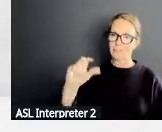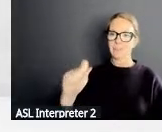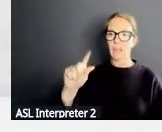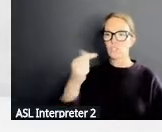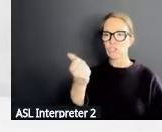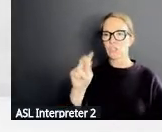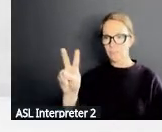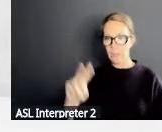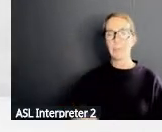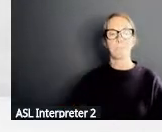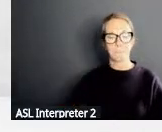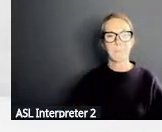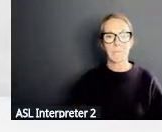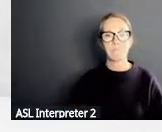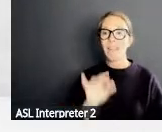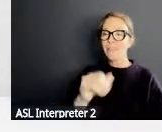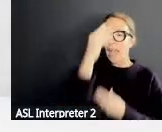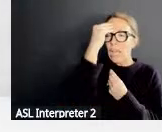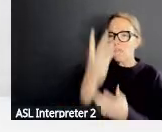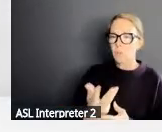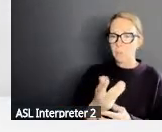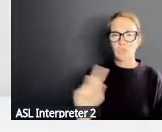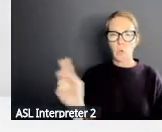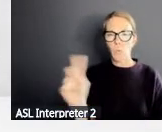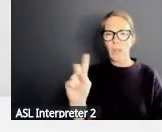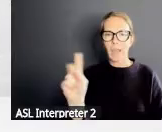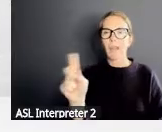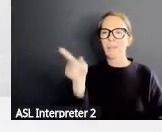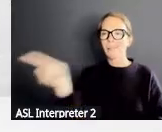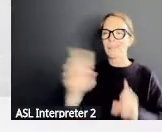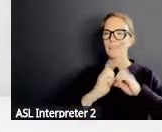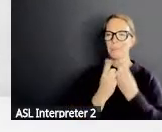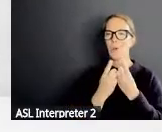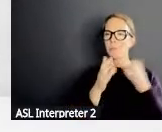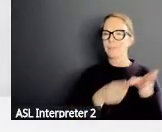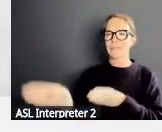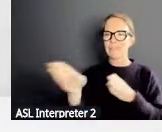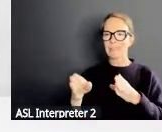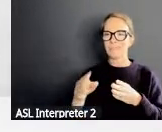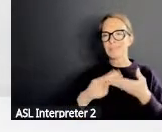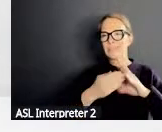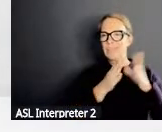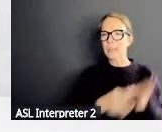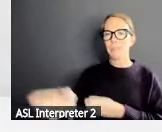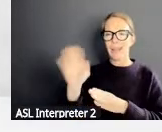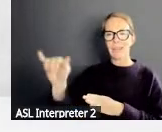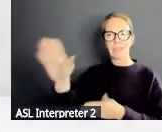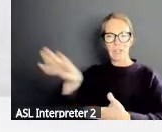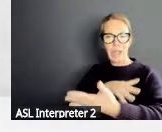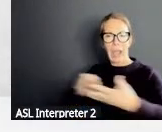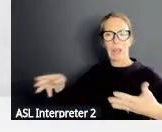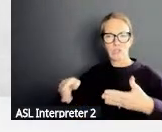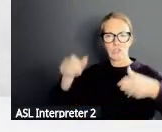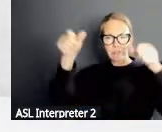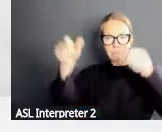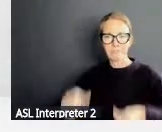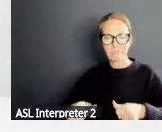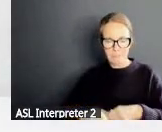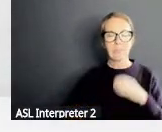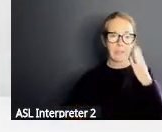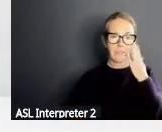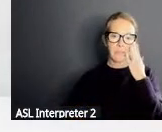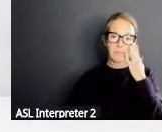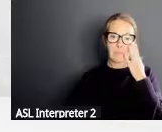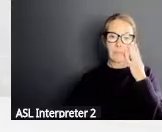This information is also found on DCP Department of City Planning's calendar page. We will accept comments